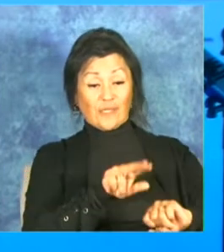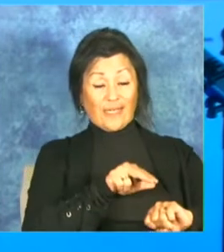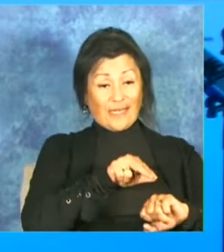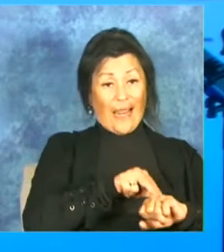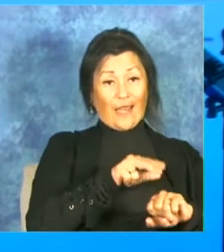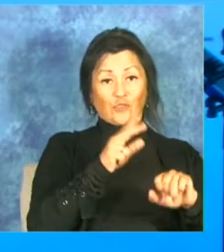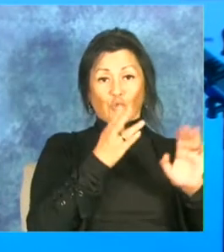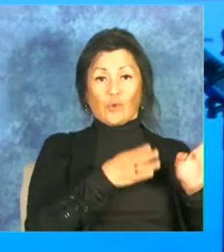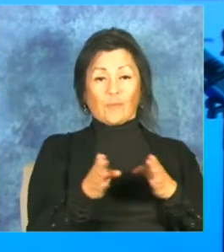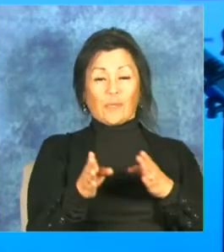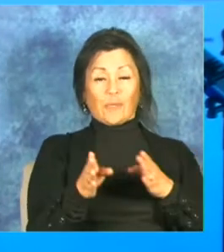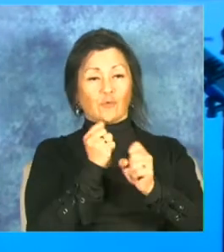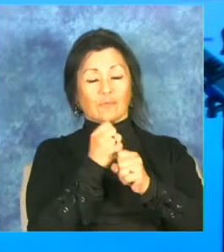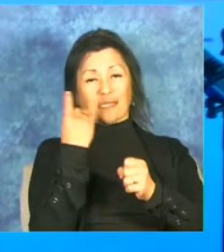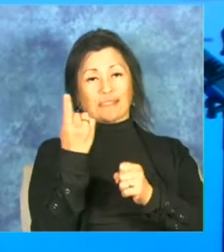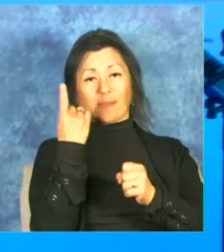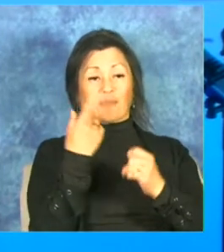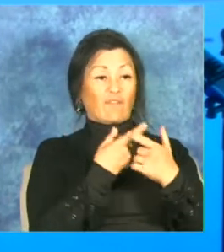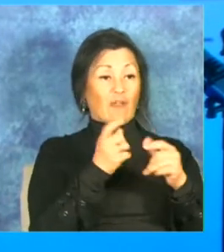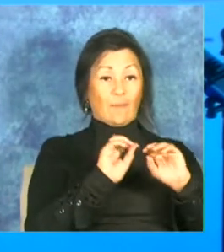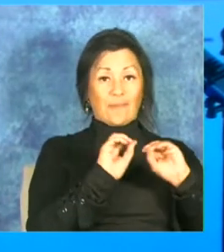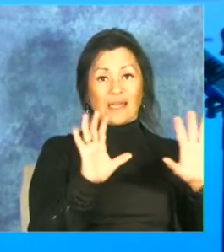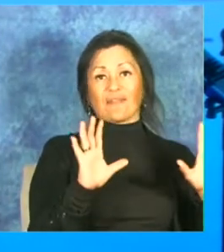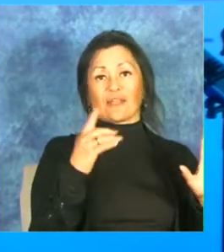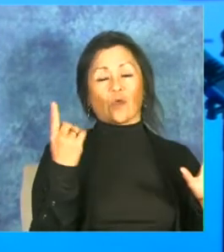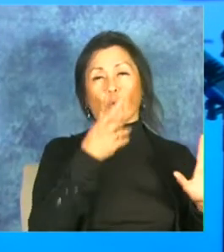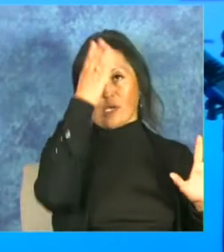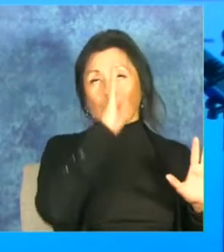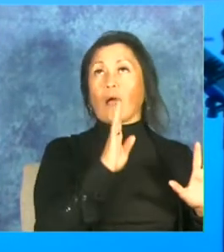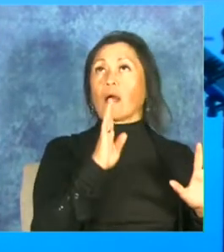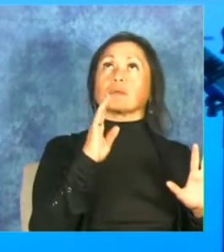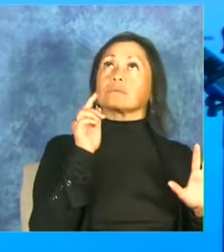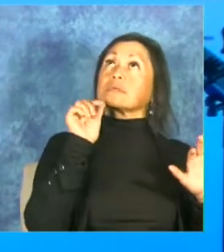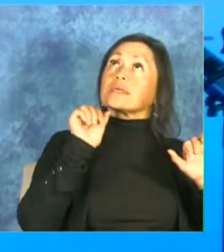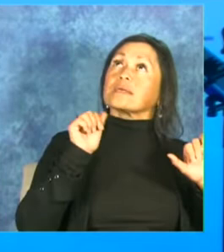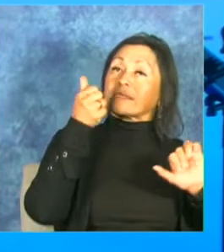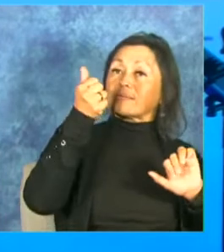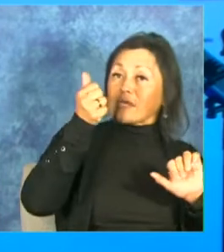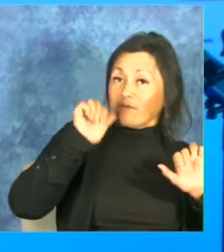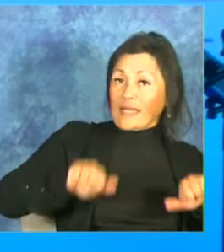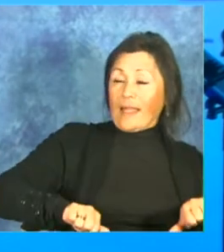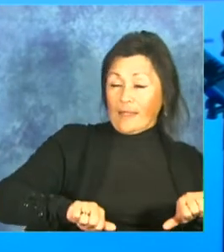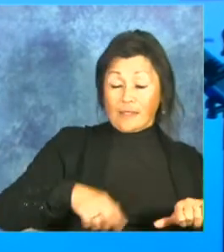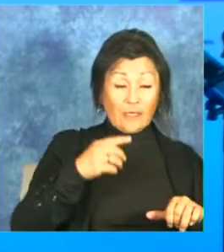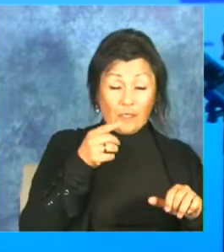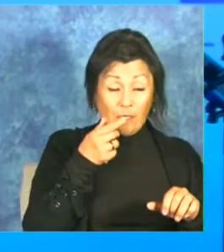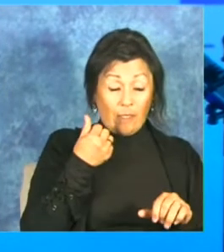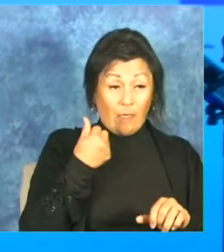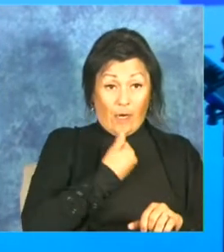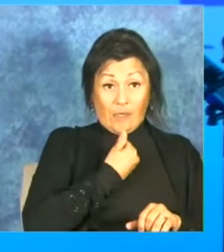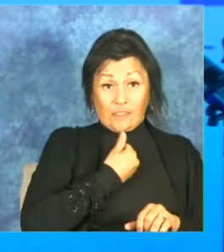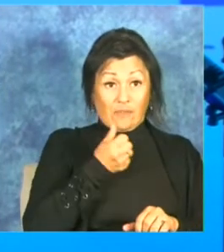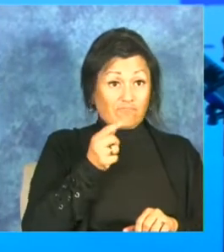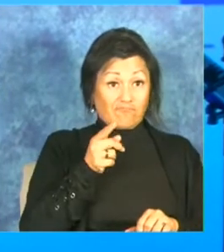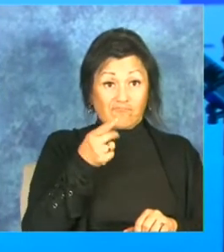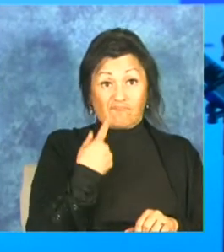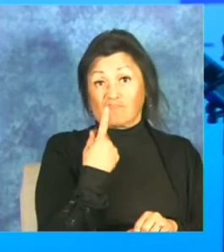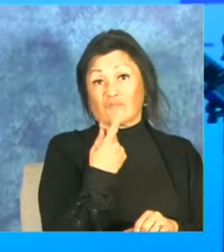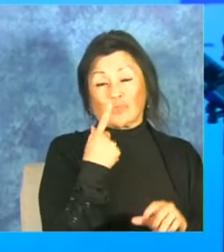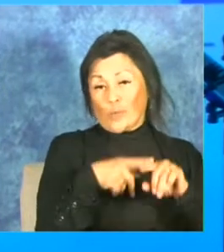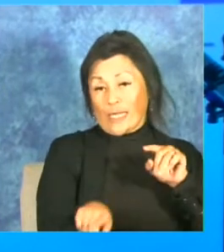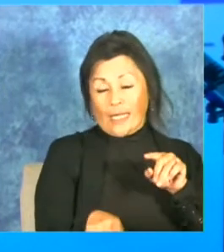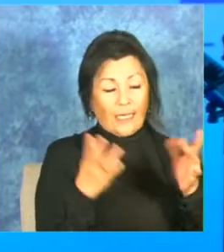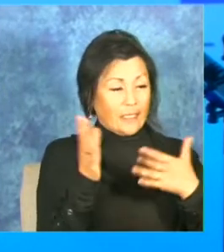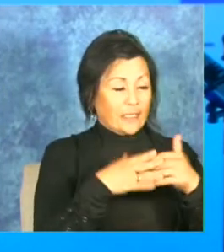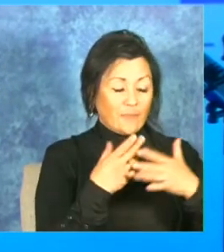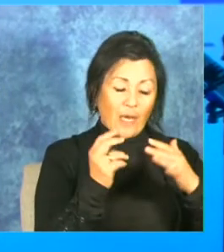order of things to create something out of nothing that only God can do. You can't do it, no matter how much extra